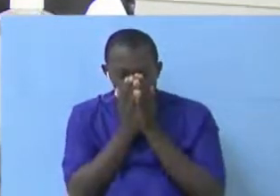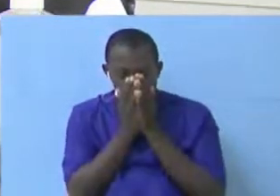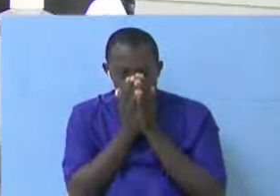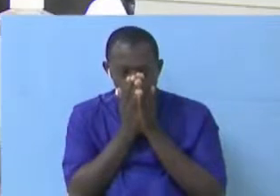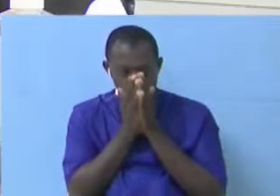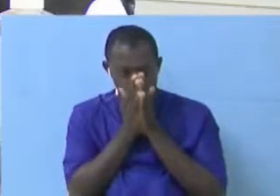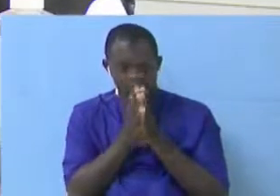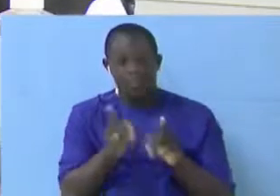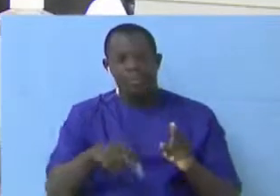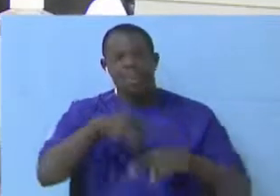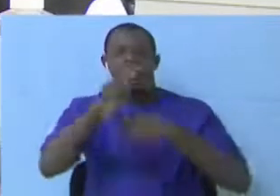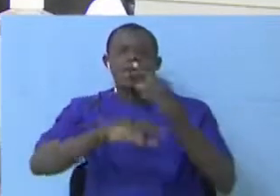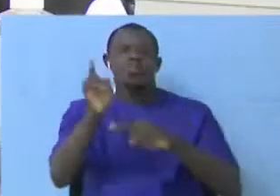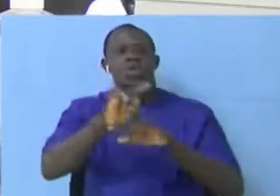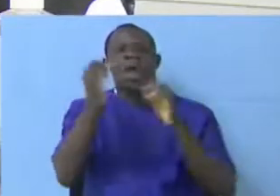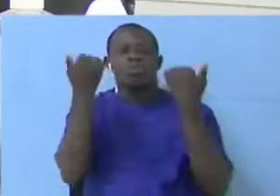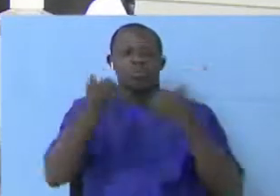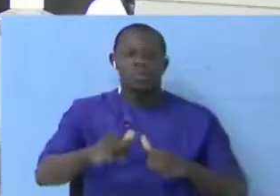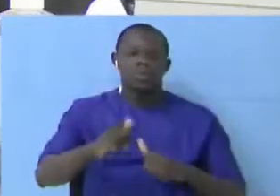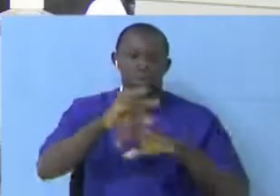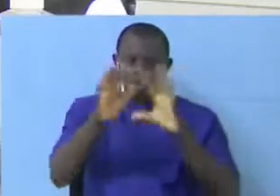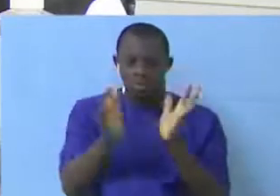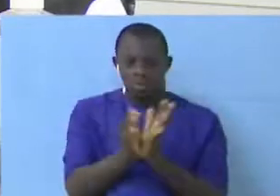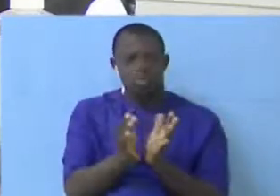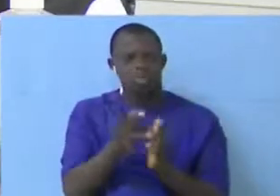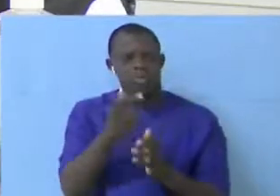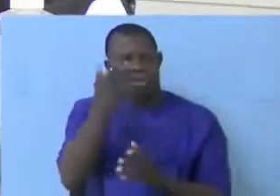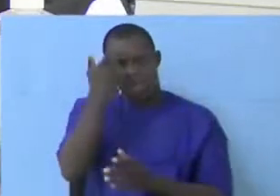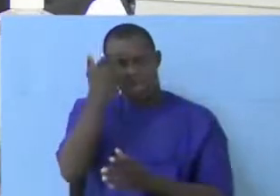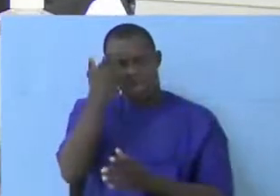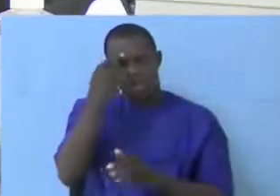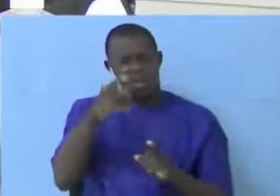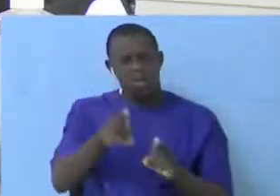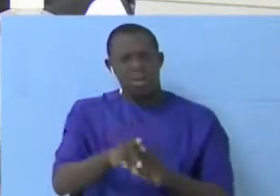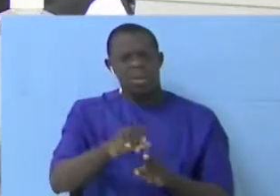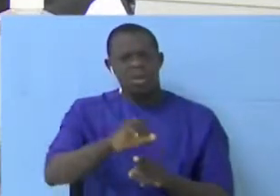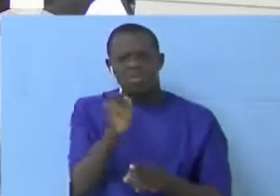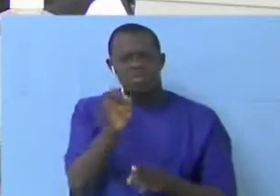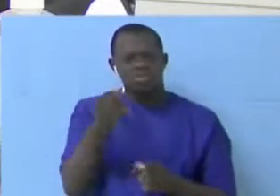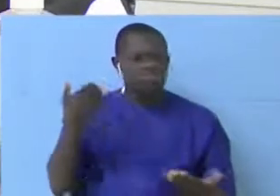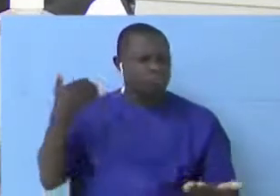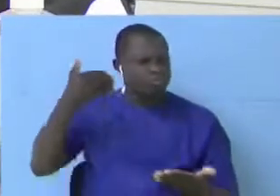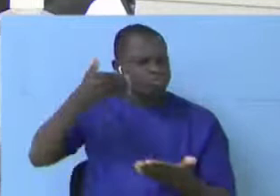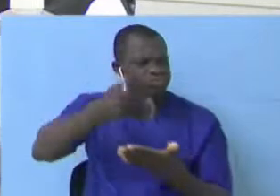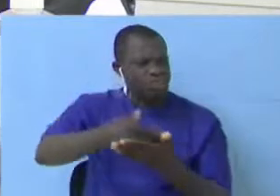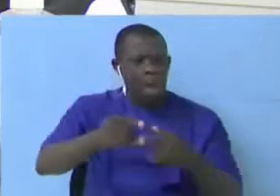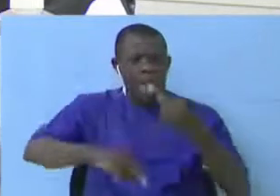I just refuse, I think, until after the change of government.